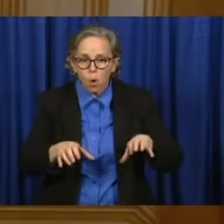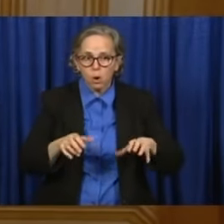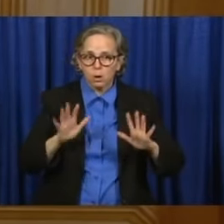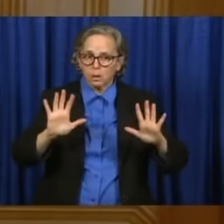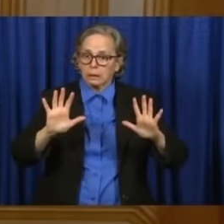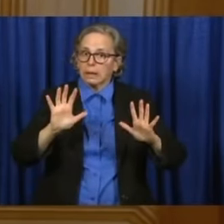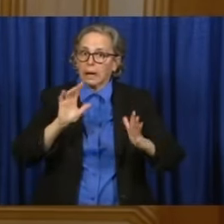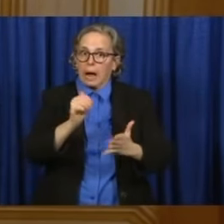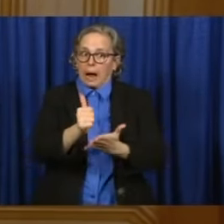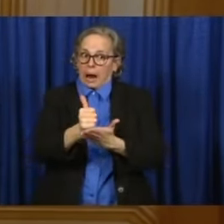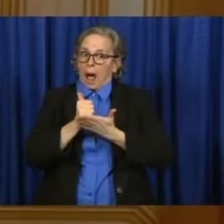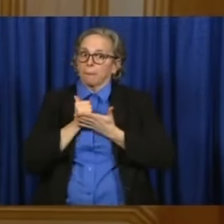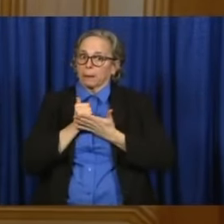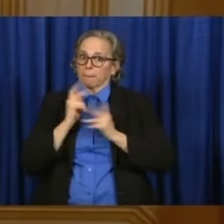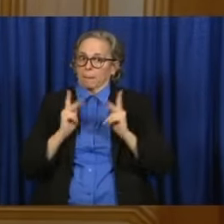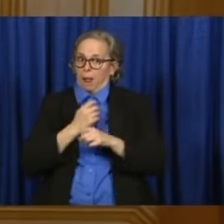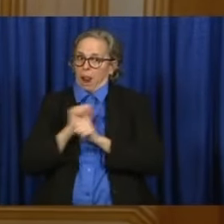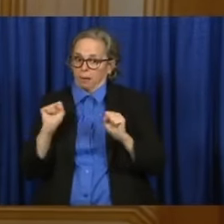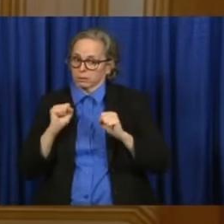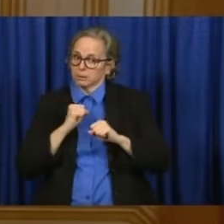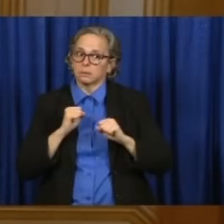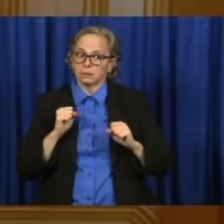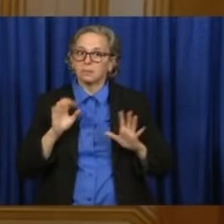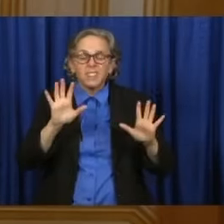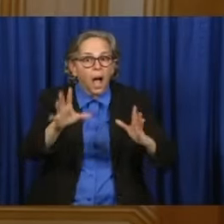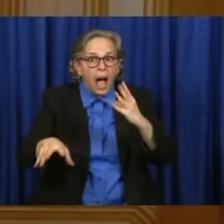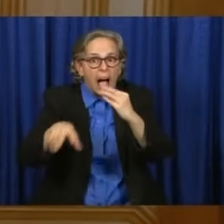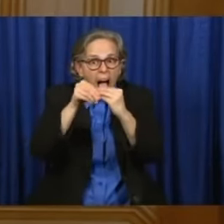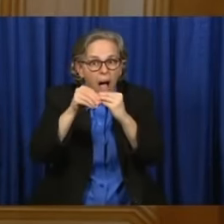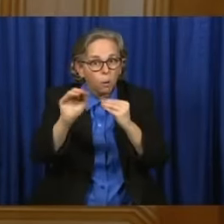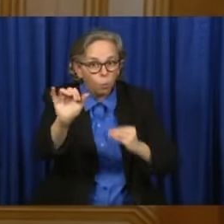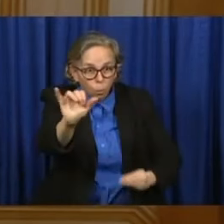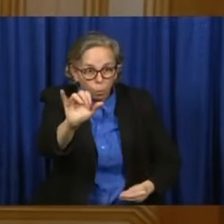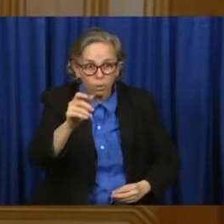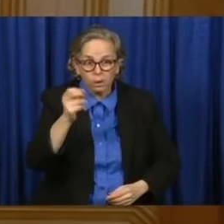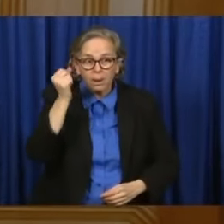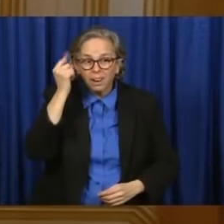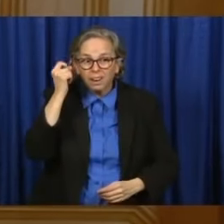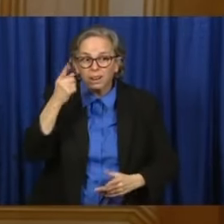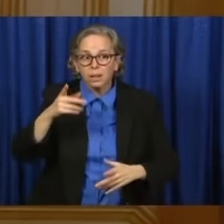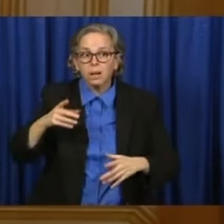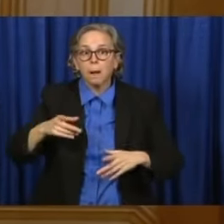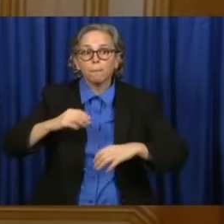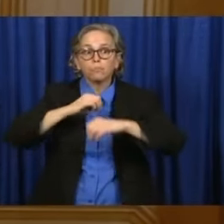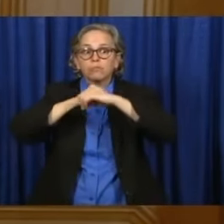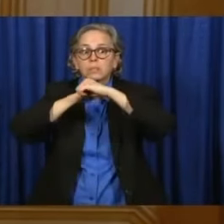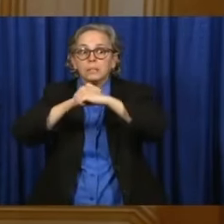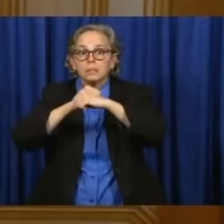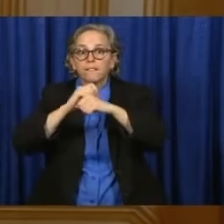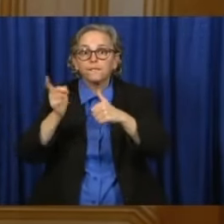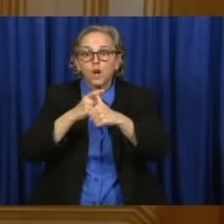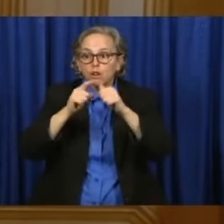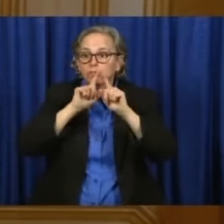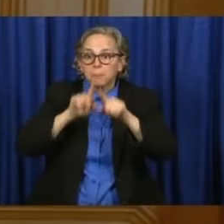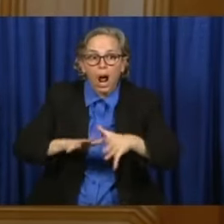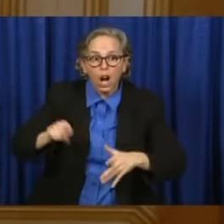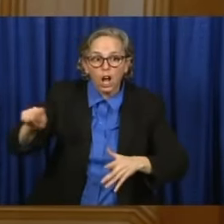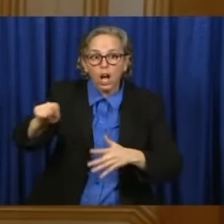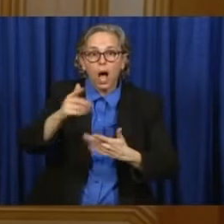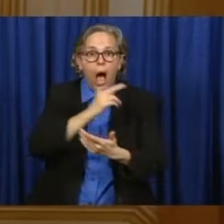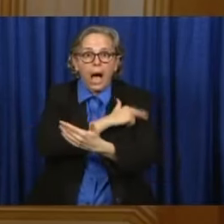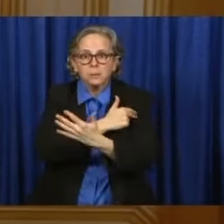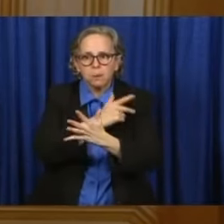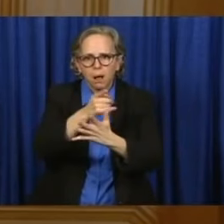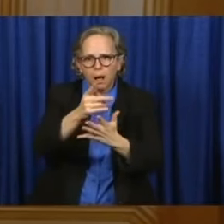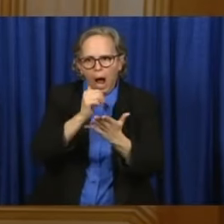lives, but what you have been doing also is protecting the first responders, protecting our hospital personnel, our